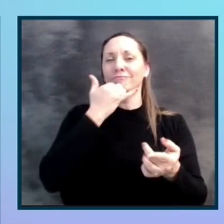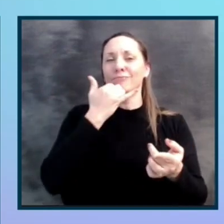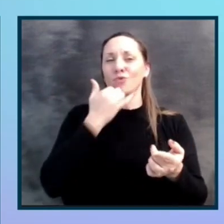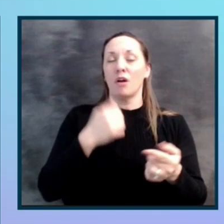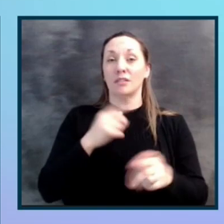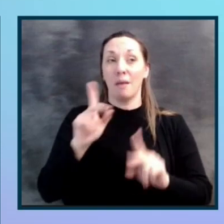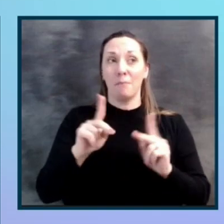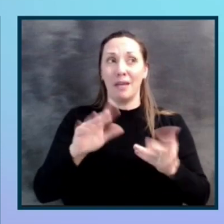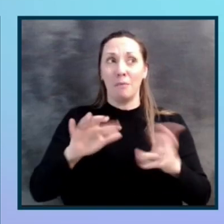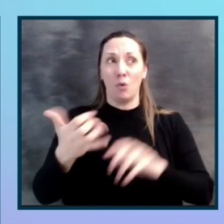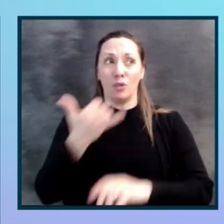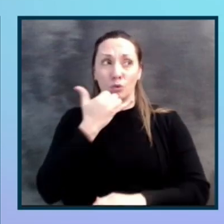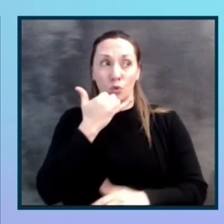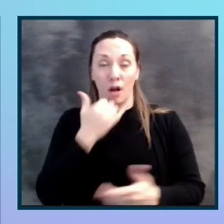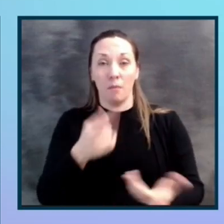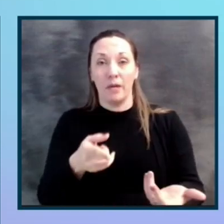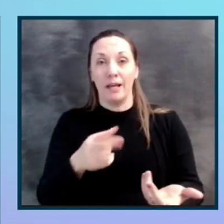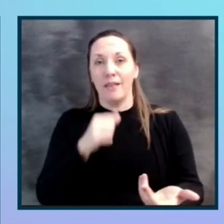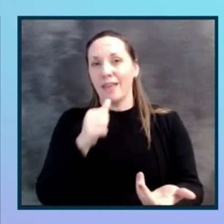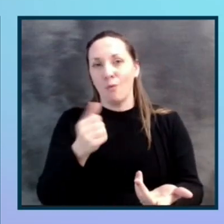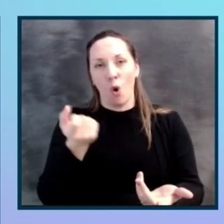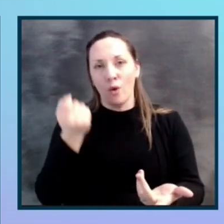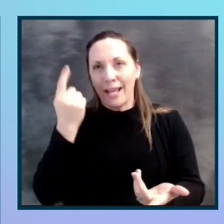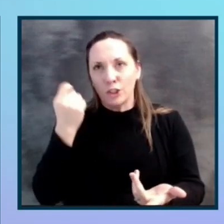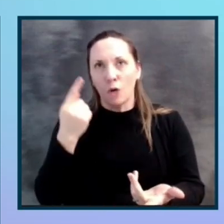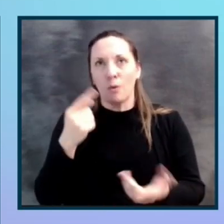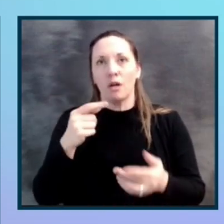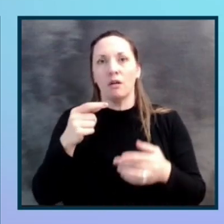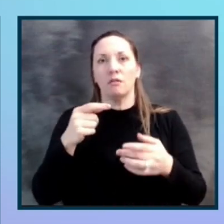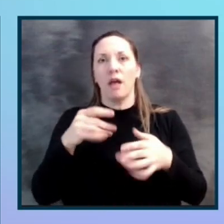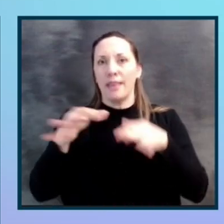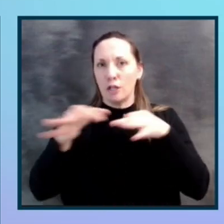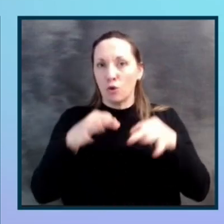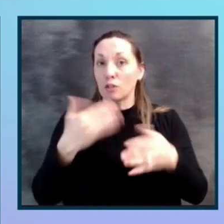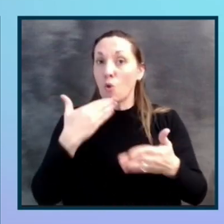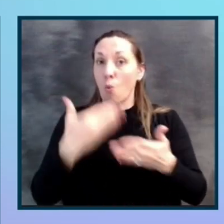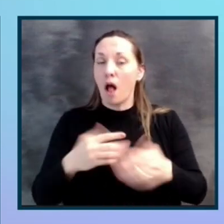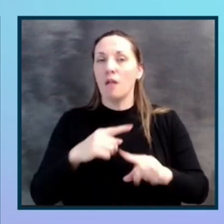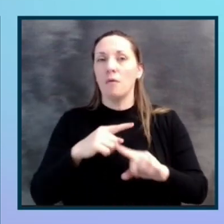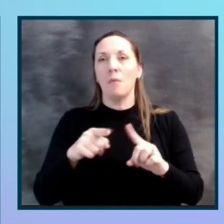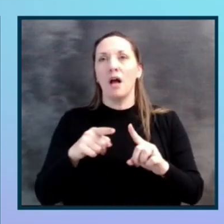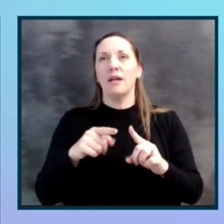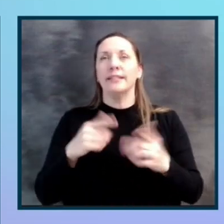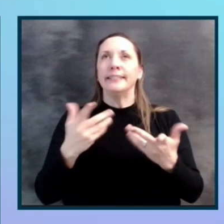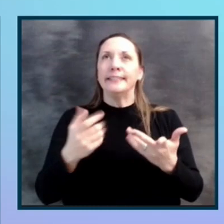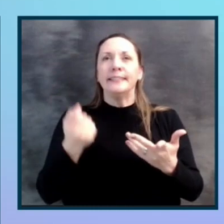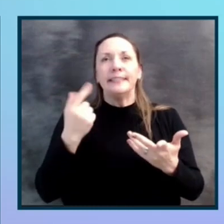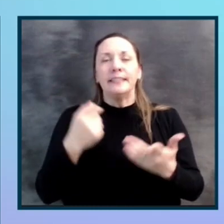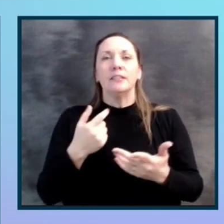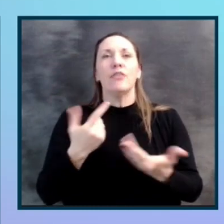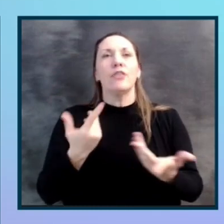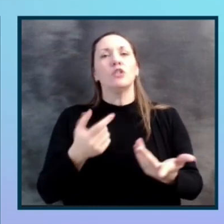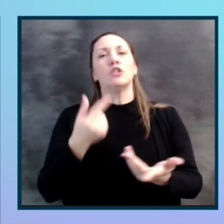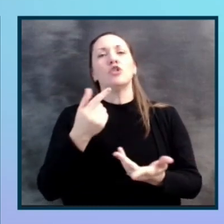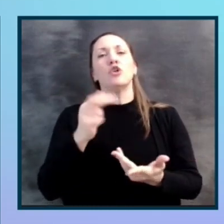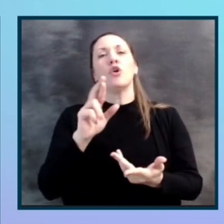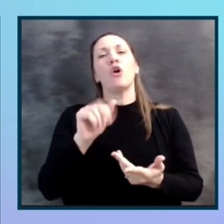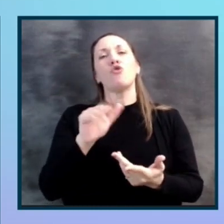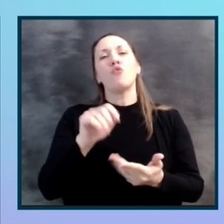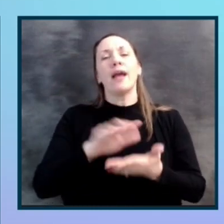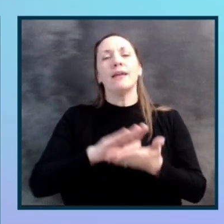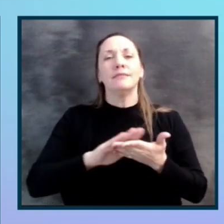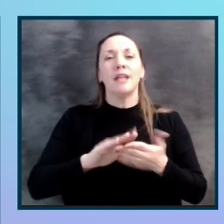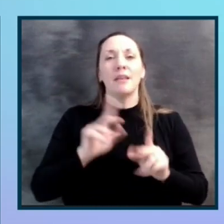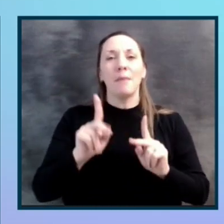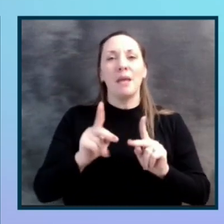up. They won't interpret the instructions well, but there's a grace behind it. And, like, the people who moderate will say, can you